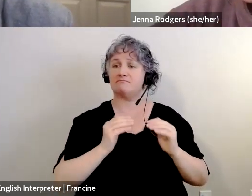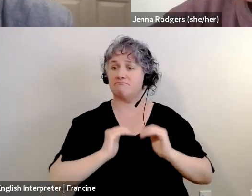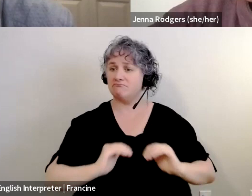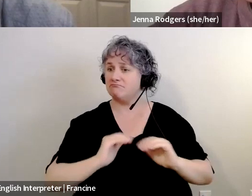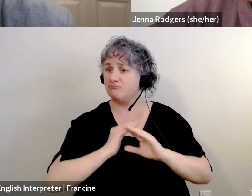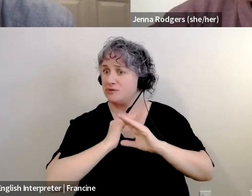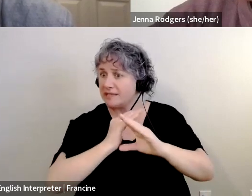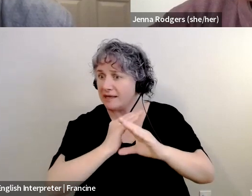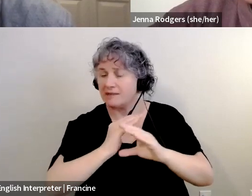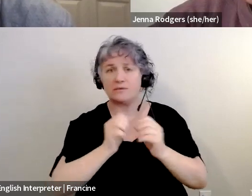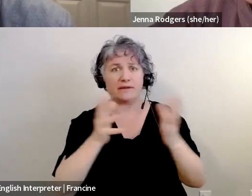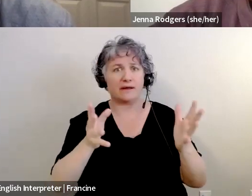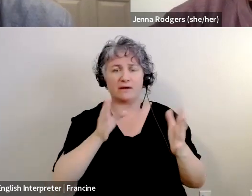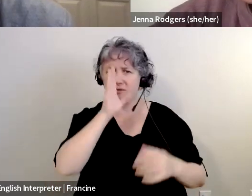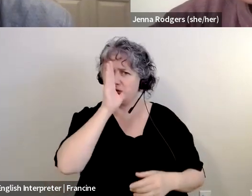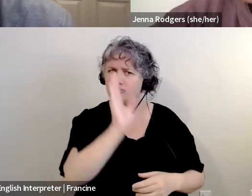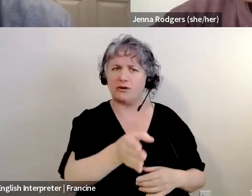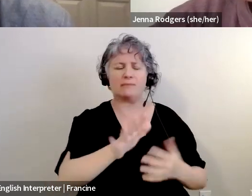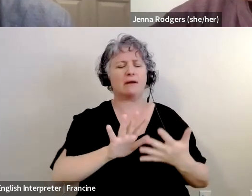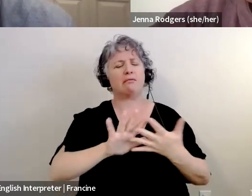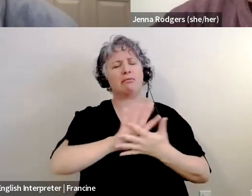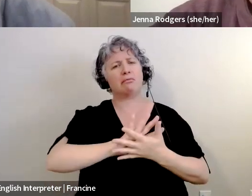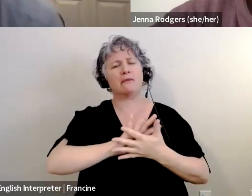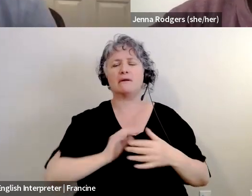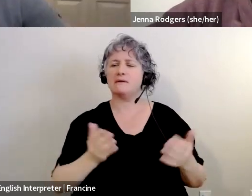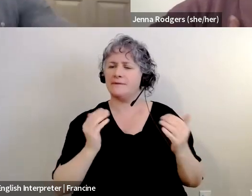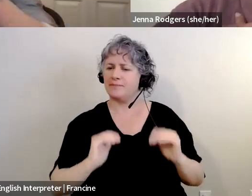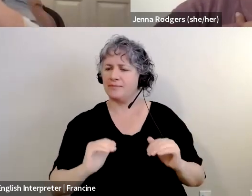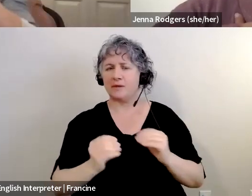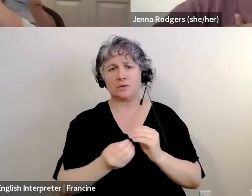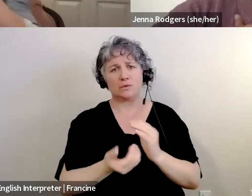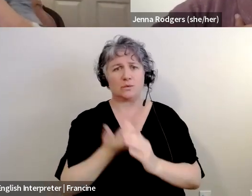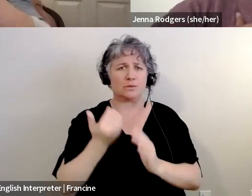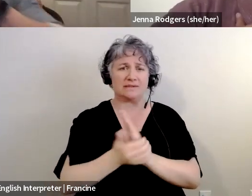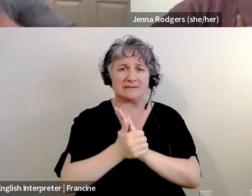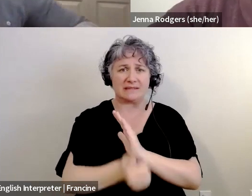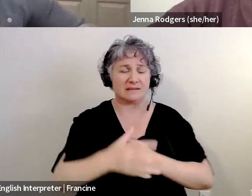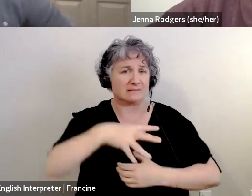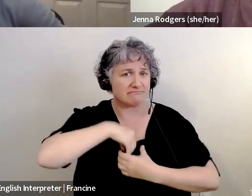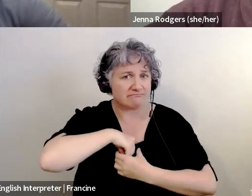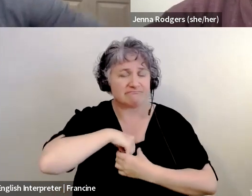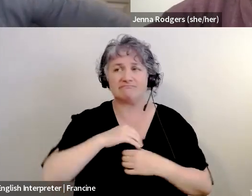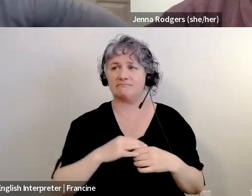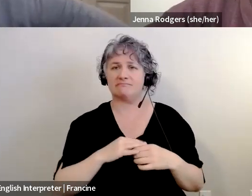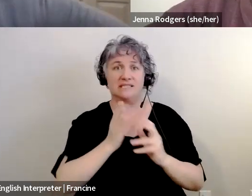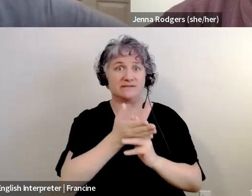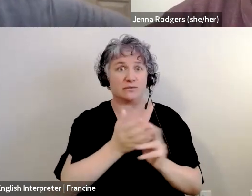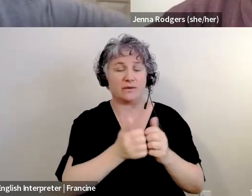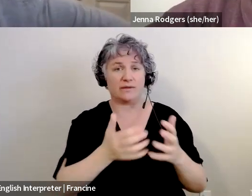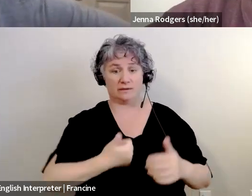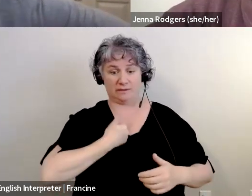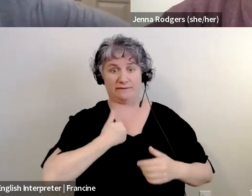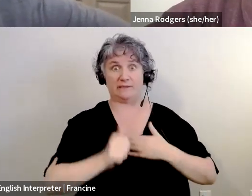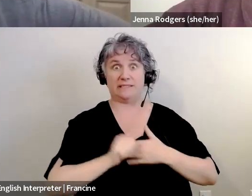direct. Gaining new skills, safe ways without to intervene without putting self in